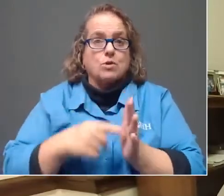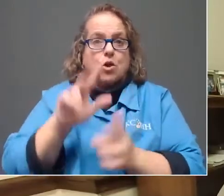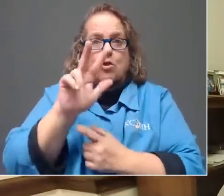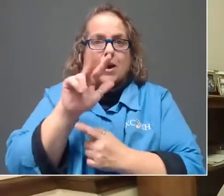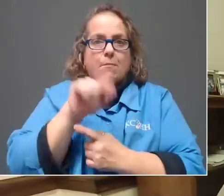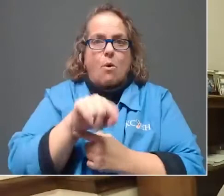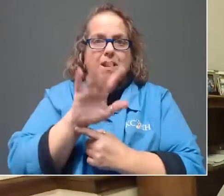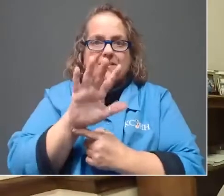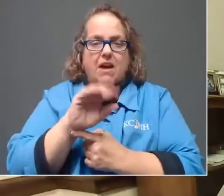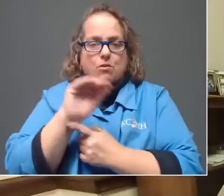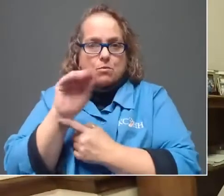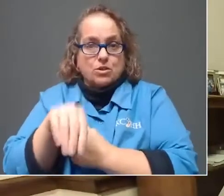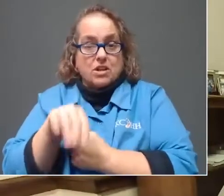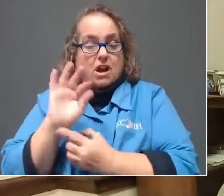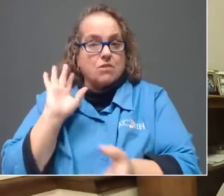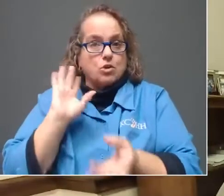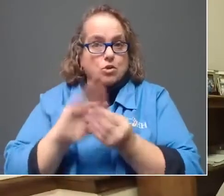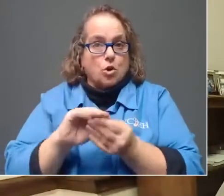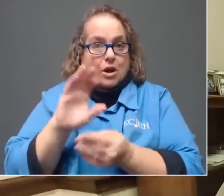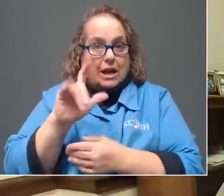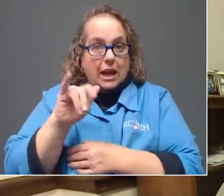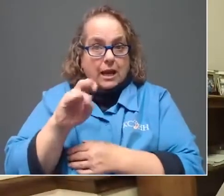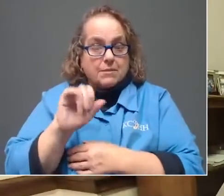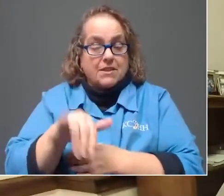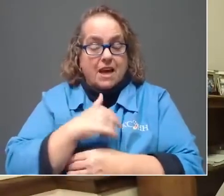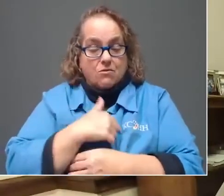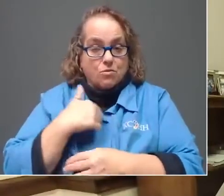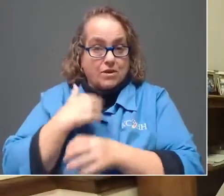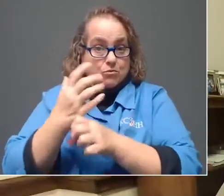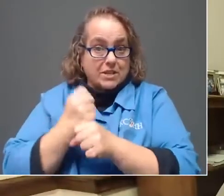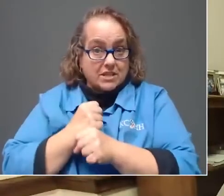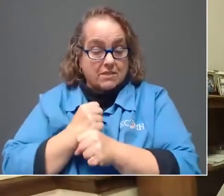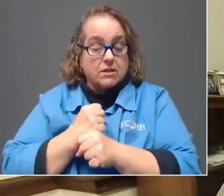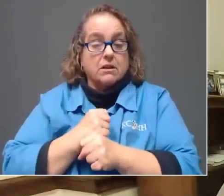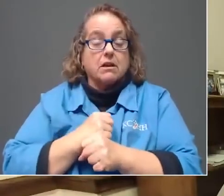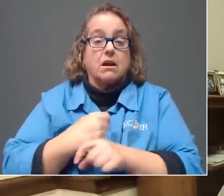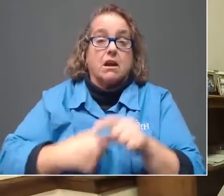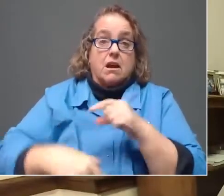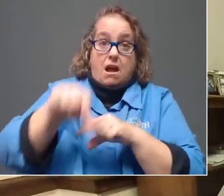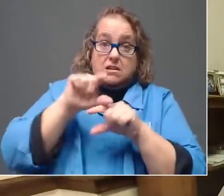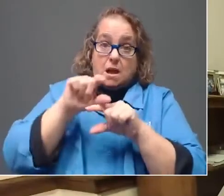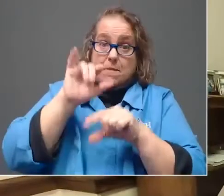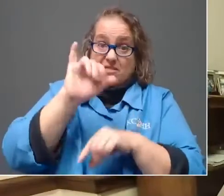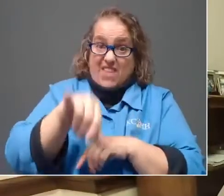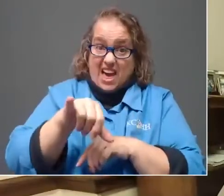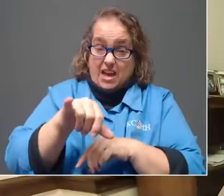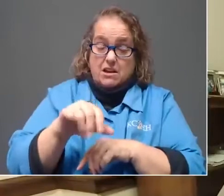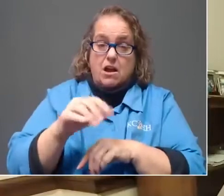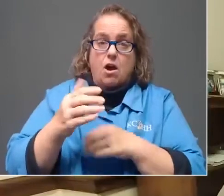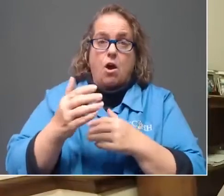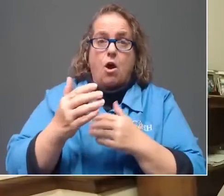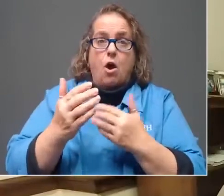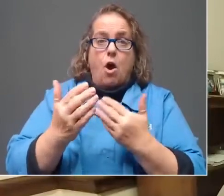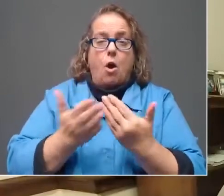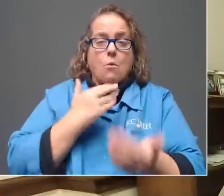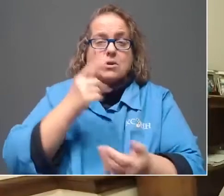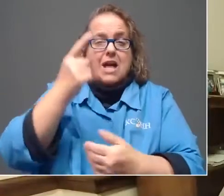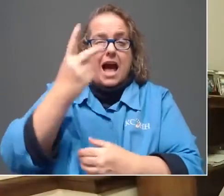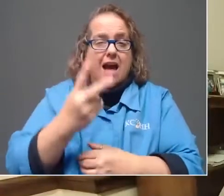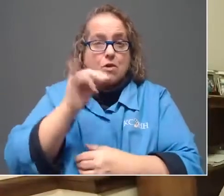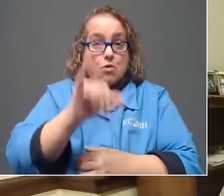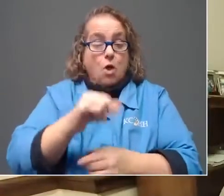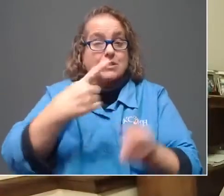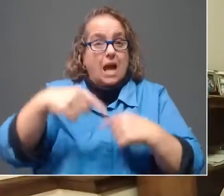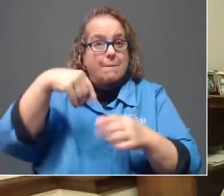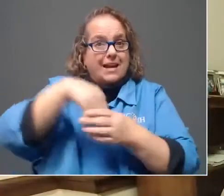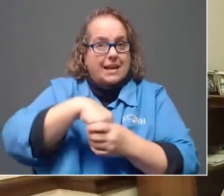total claims that we have received. And on top of that, almost half of those came in October and November. So those aren't